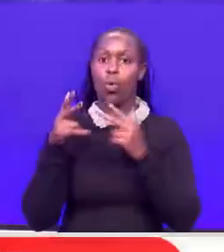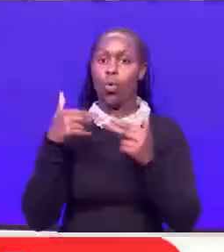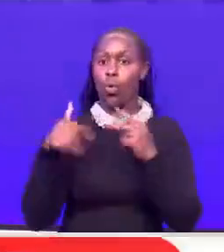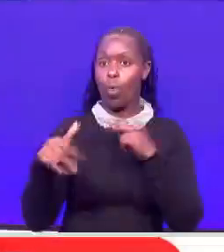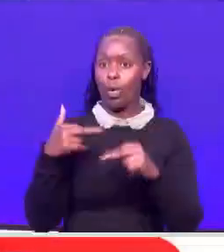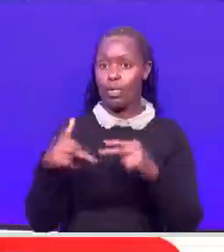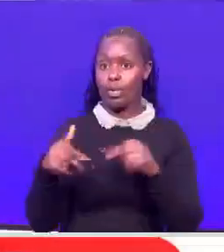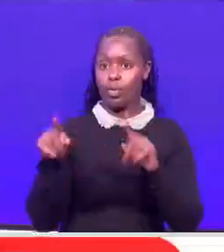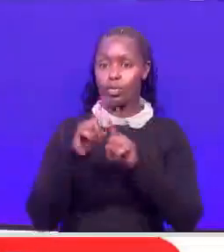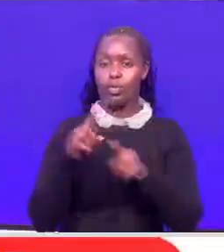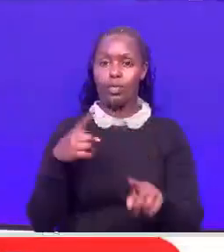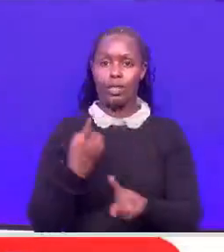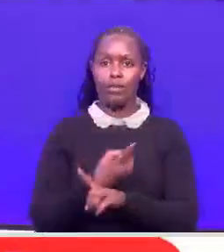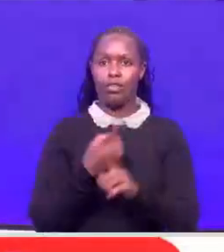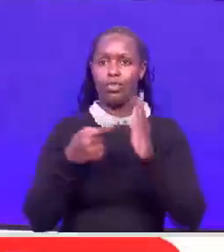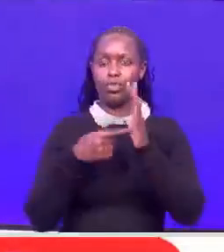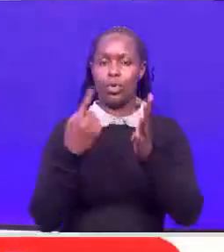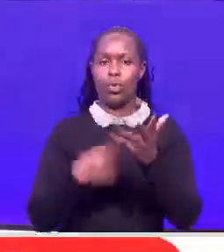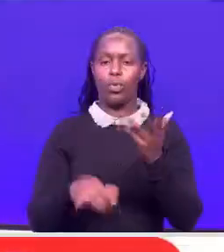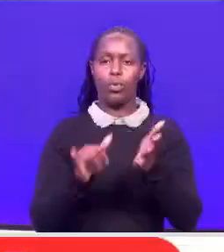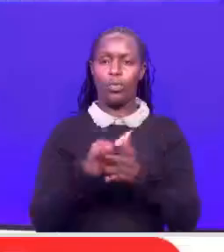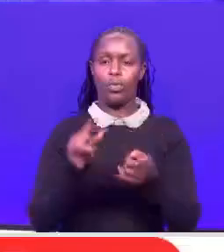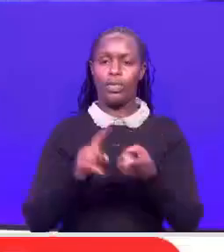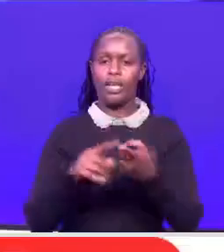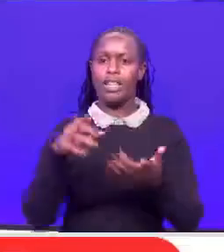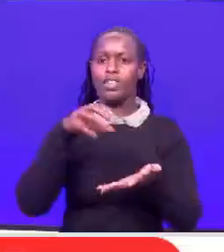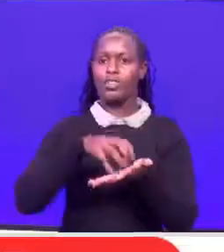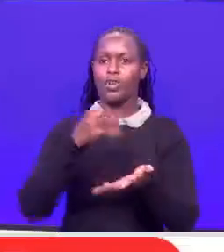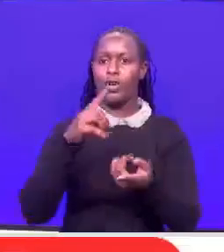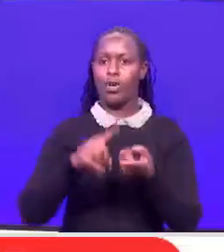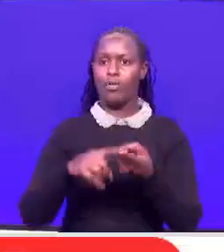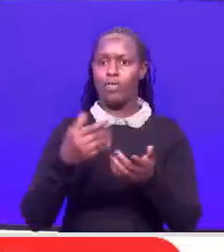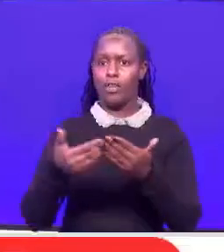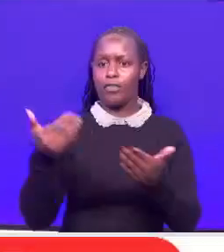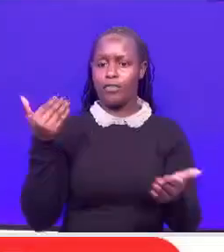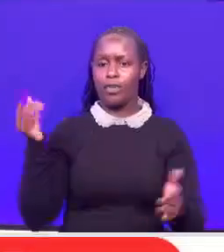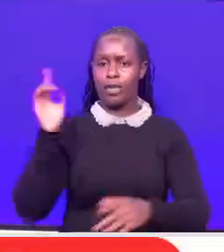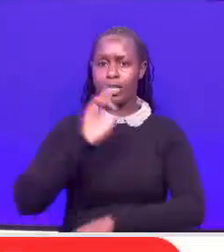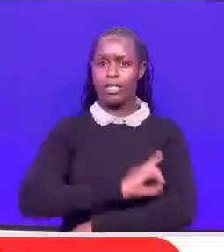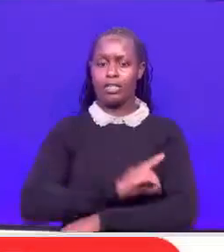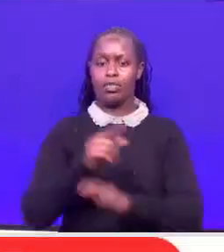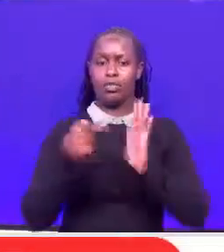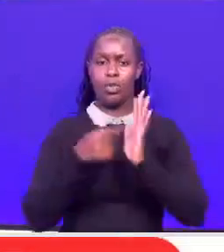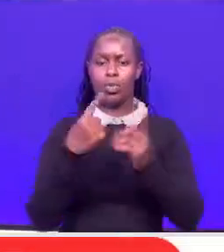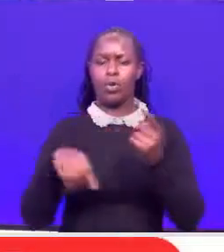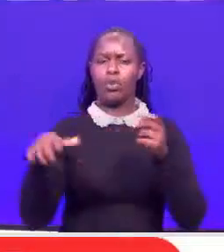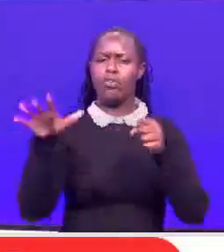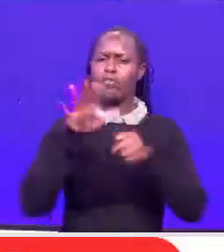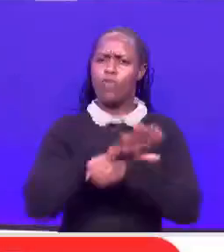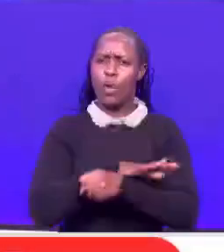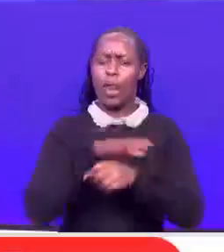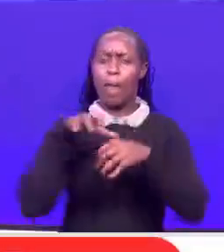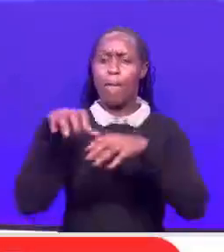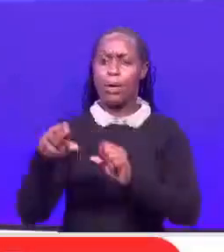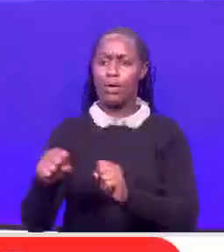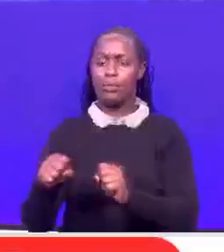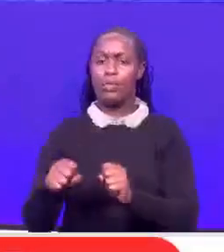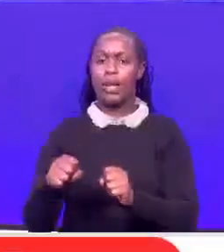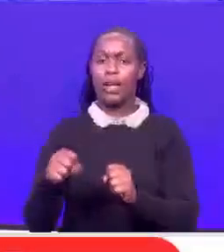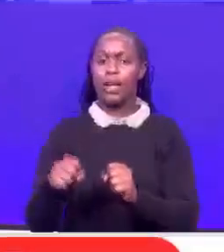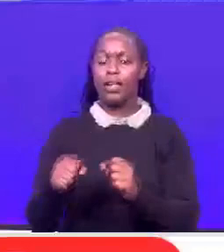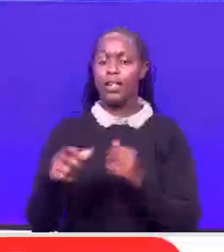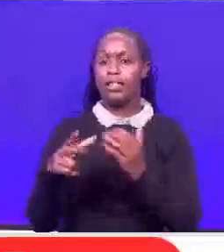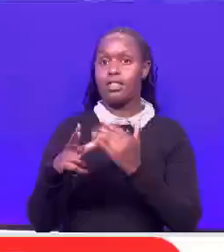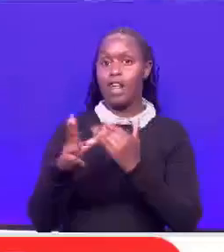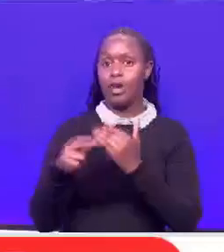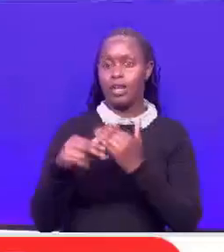the bustling atmosphere of the past few days. Despite experiencing full bookings, the once vibrant hotel lobbies